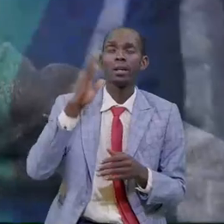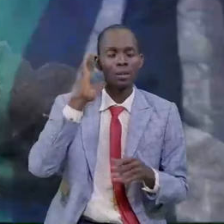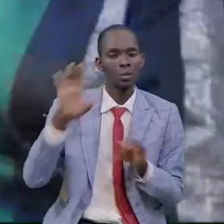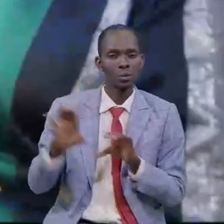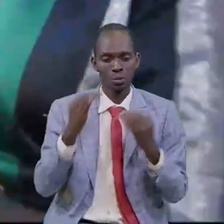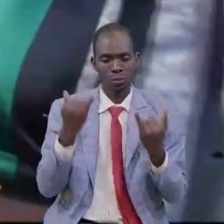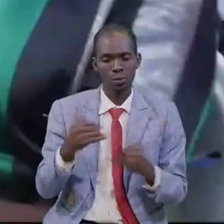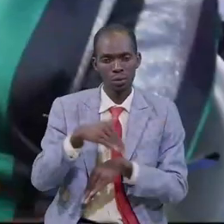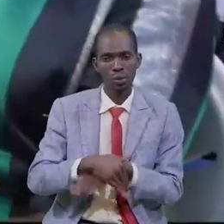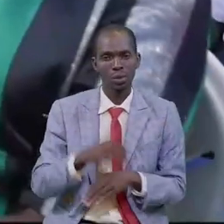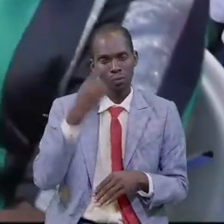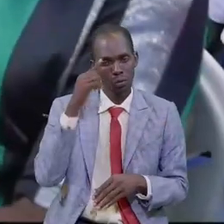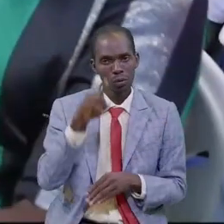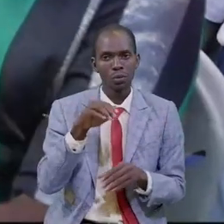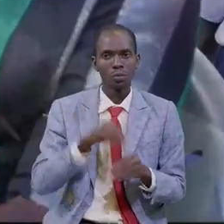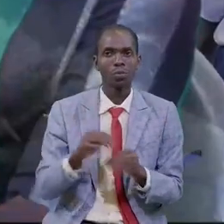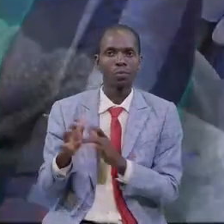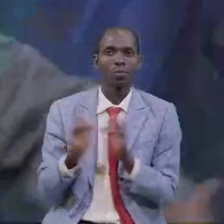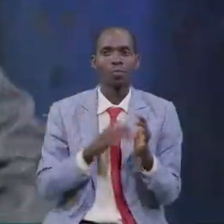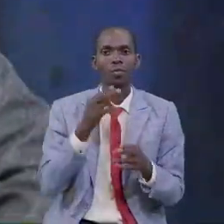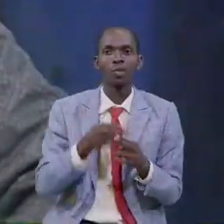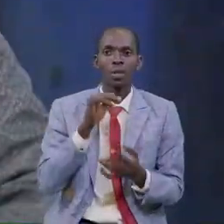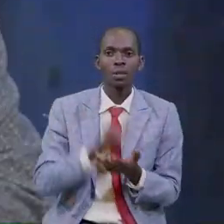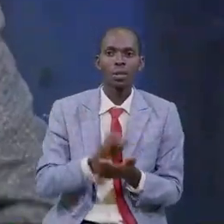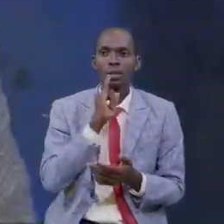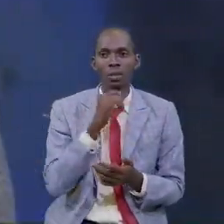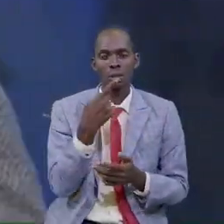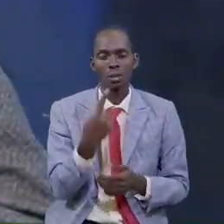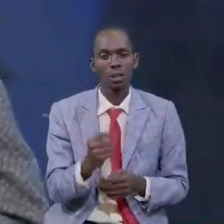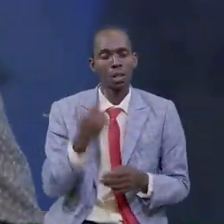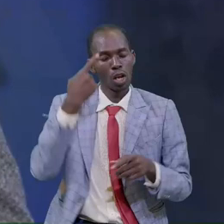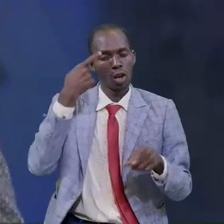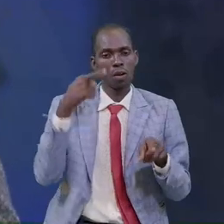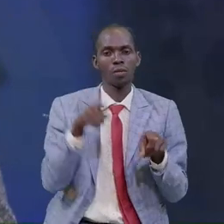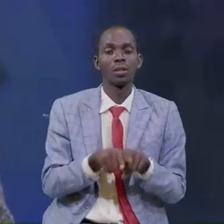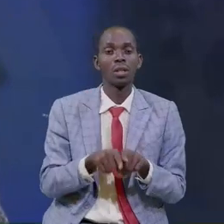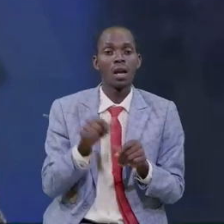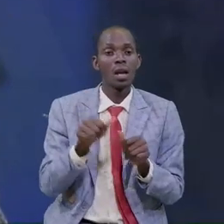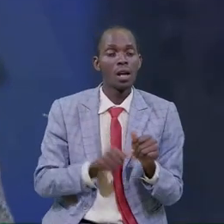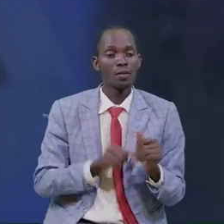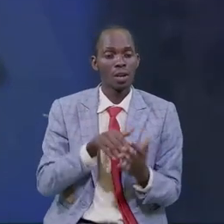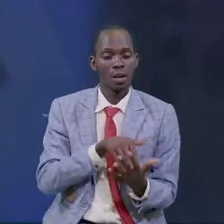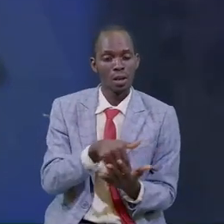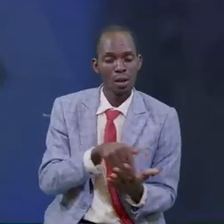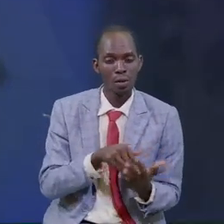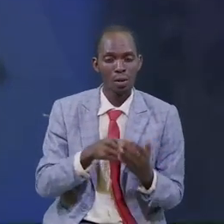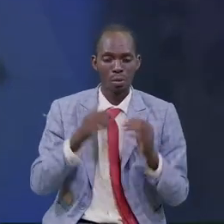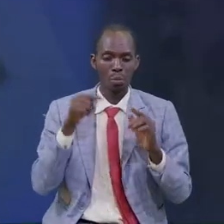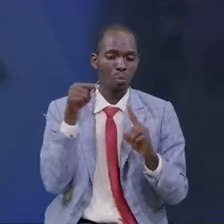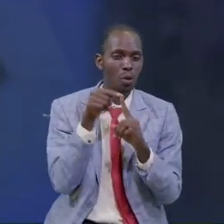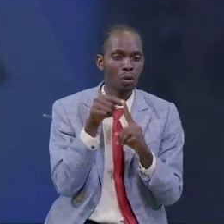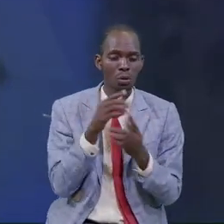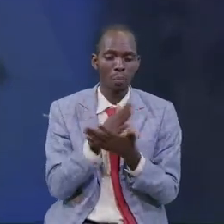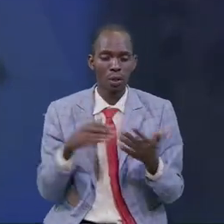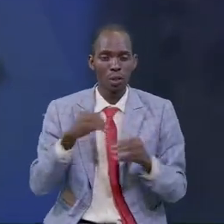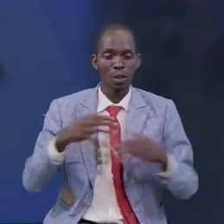fera pour vous ce that's soir. That's the covenant. C'est l'alliance. Every feeble part, point in your body will become strong.